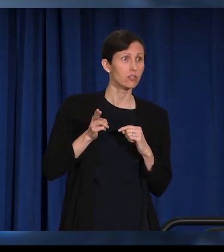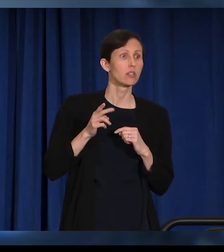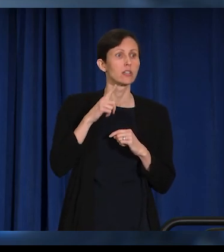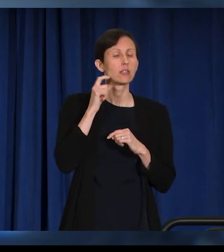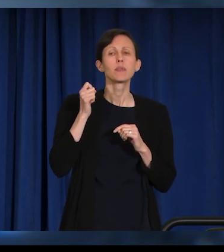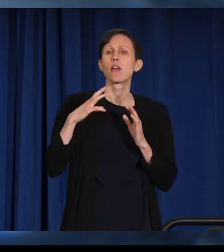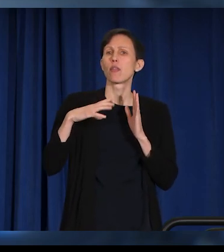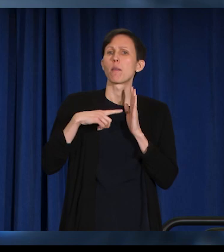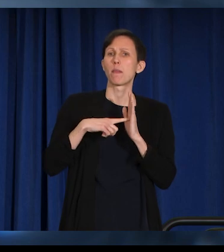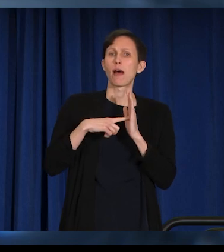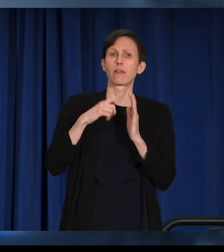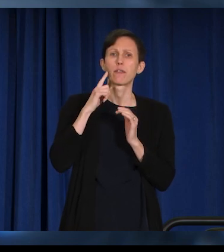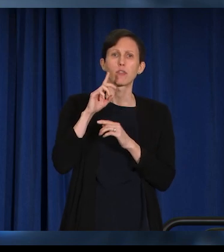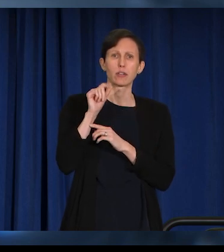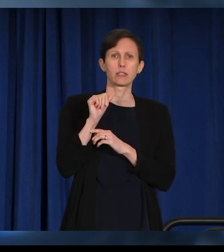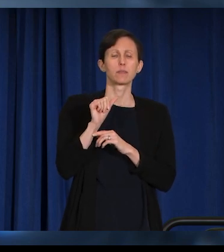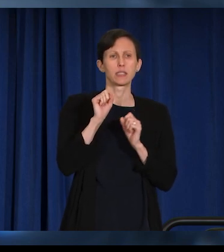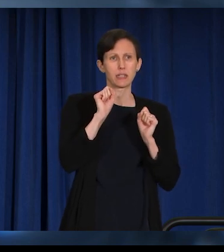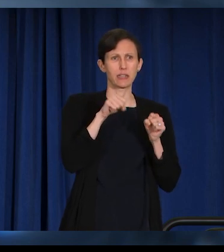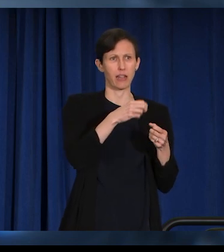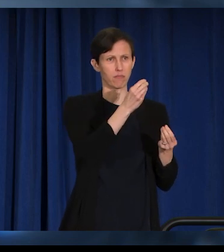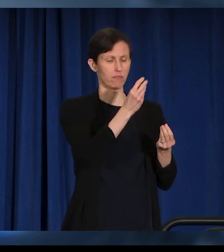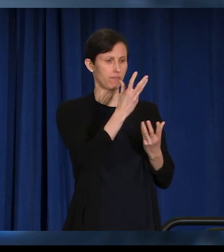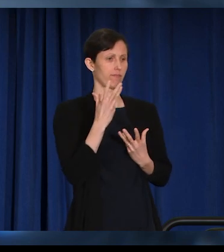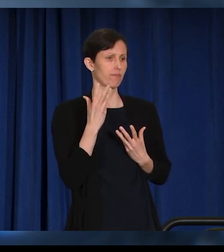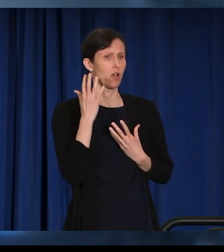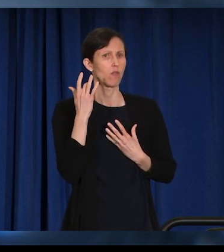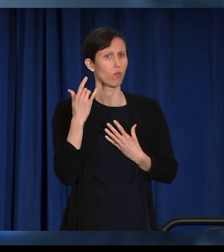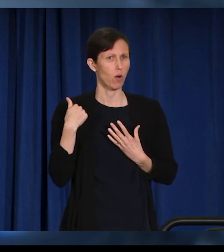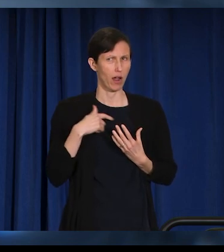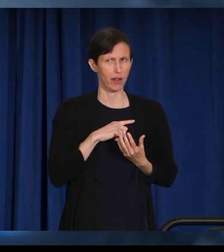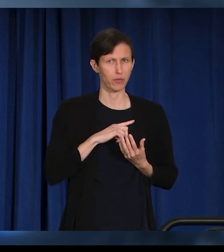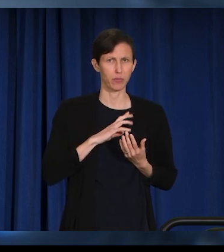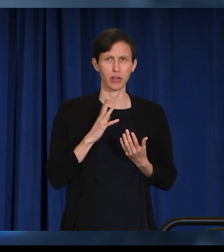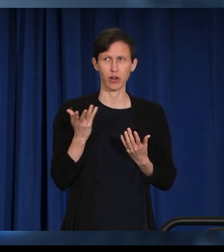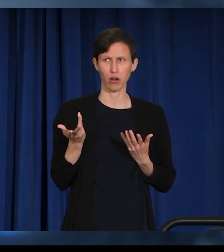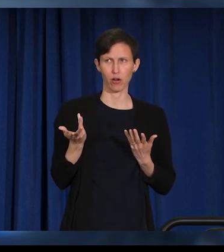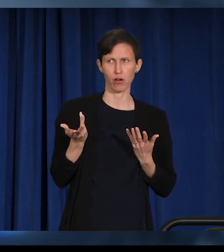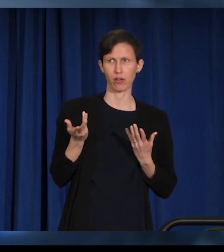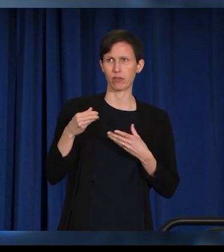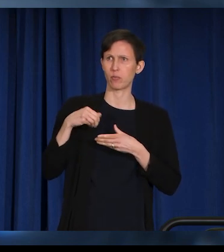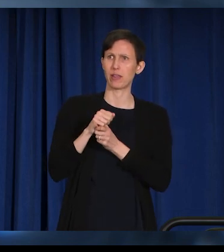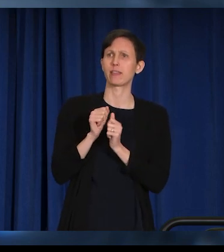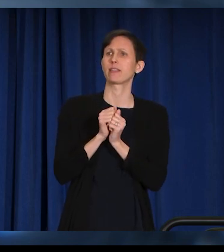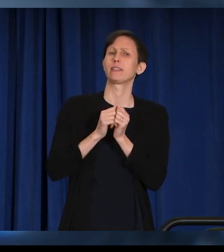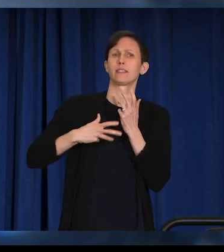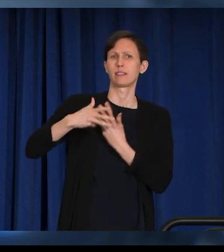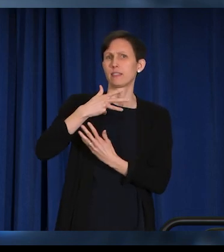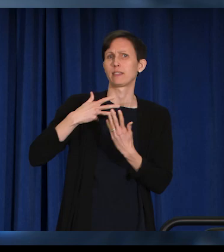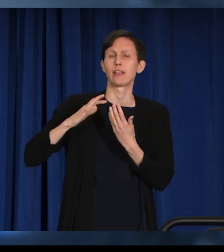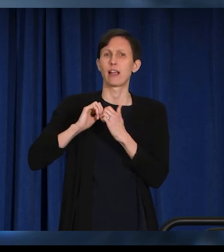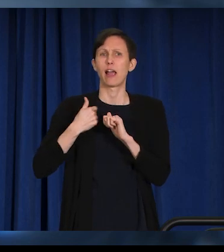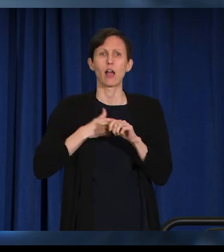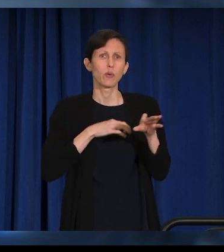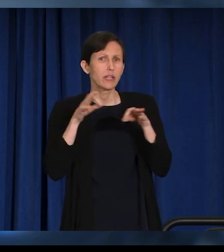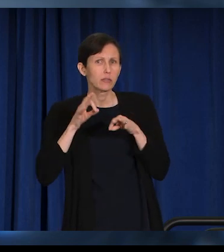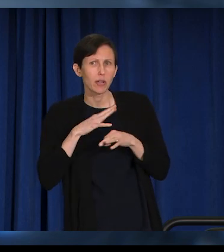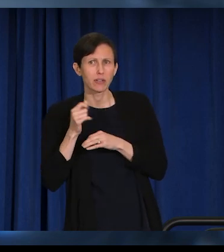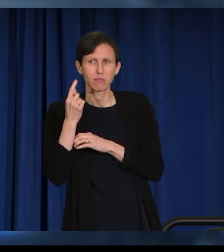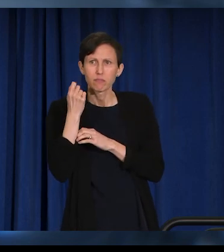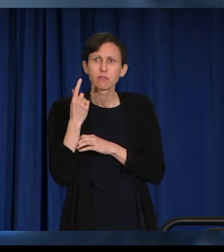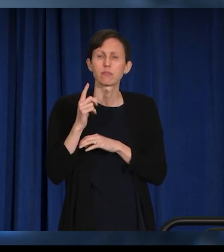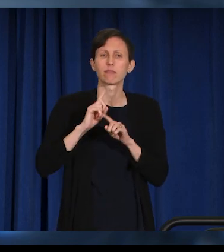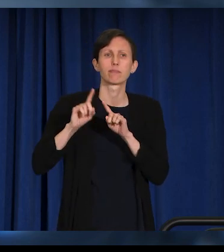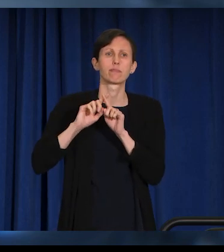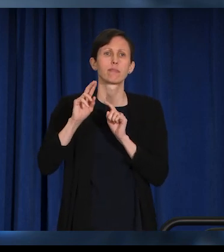models of disability can be informative as to why we are where we are in regard to how we explain and understand